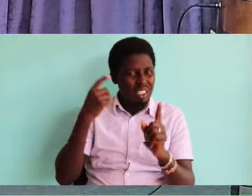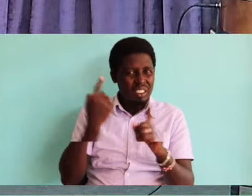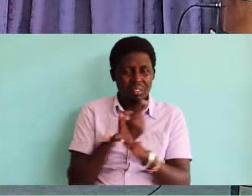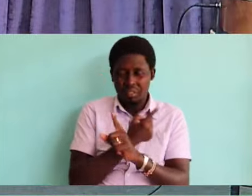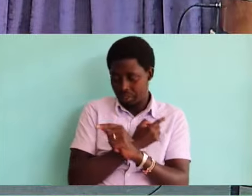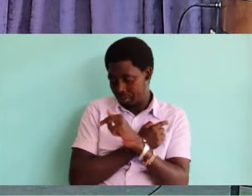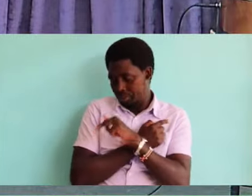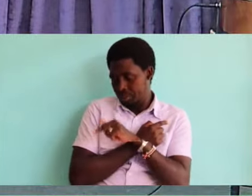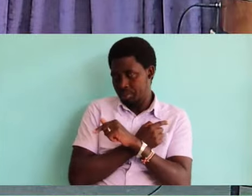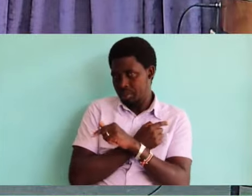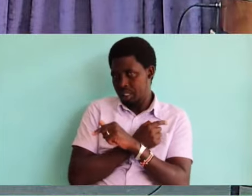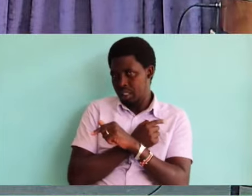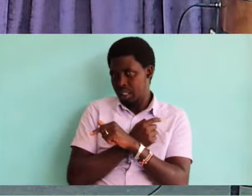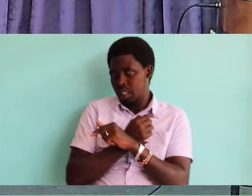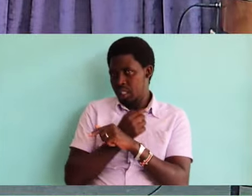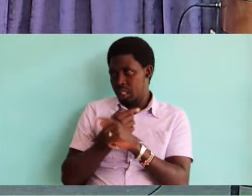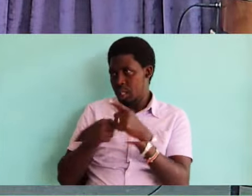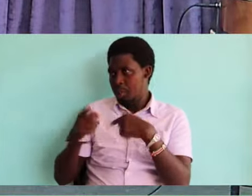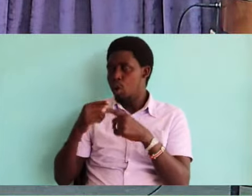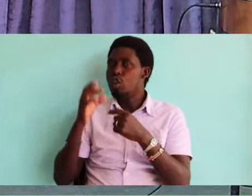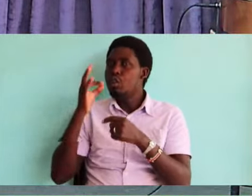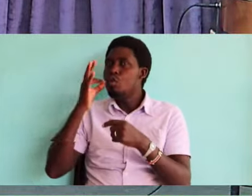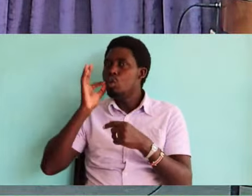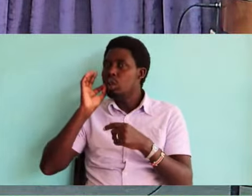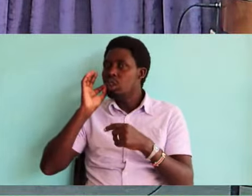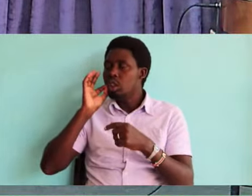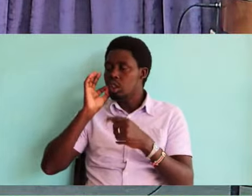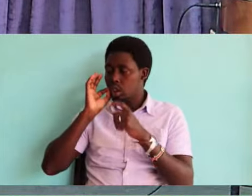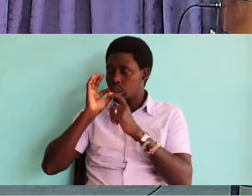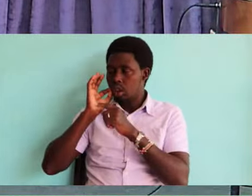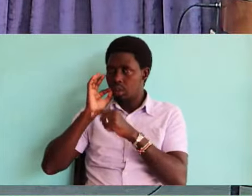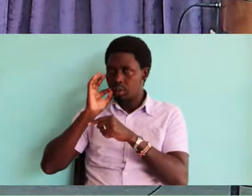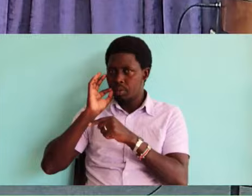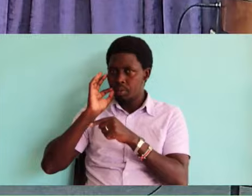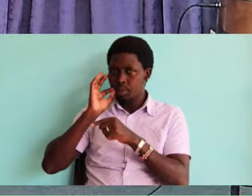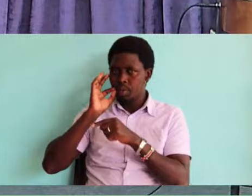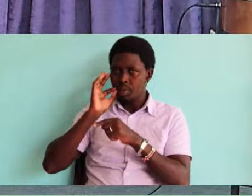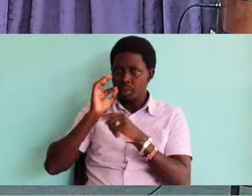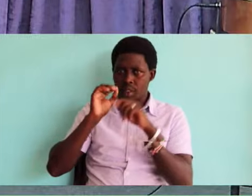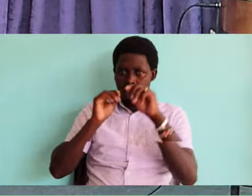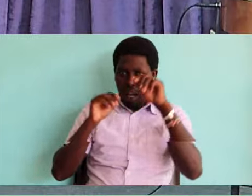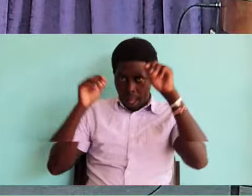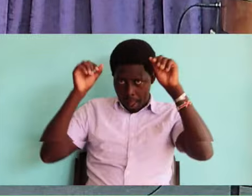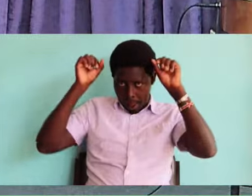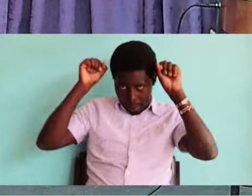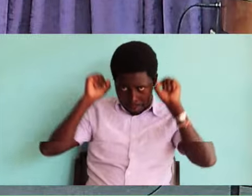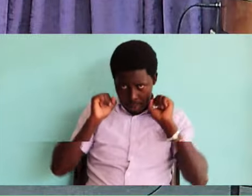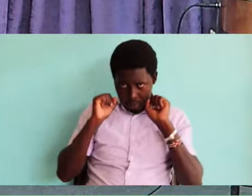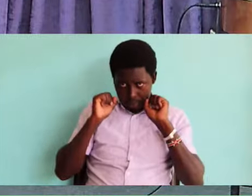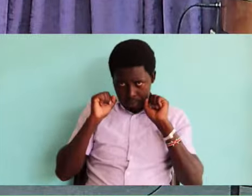brought, the Bible emphasizes that Abel,